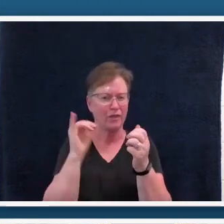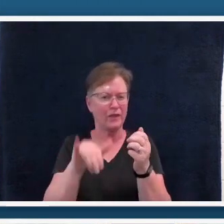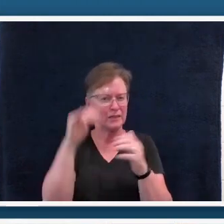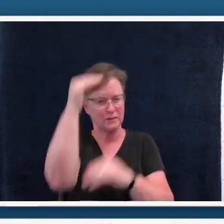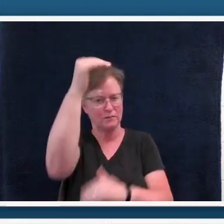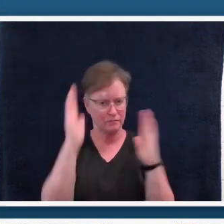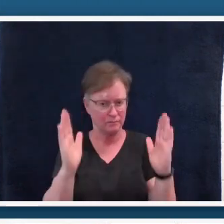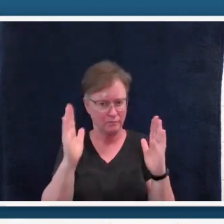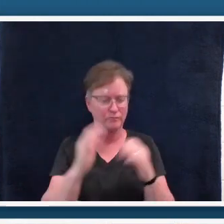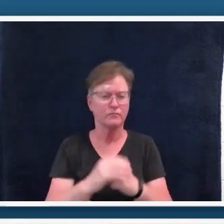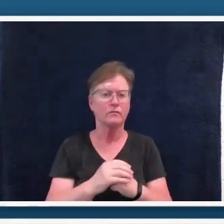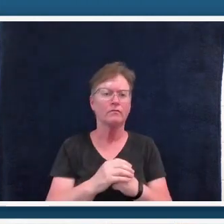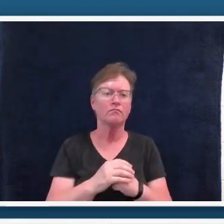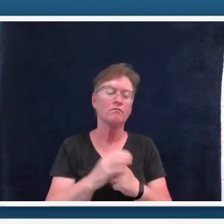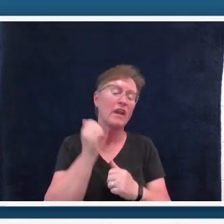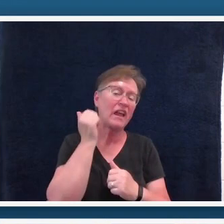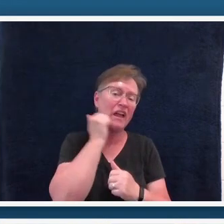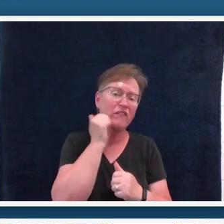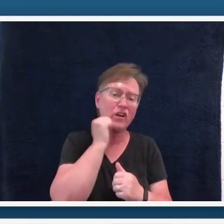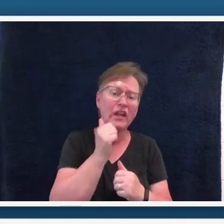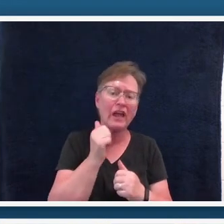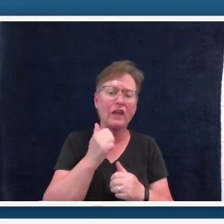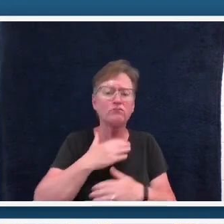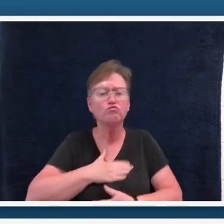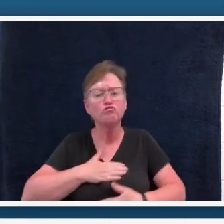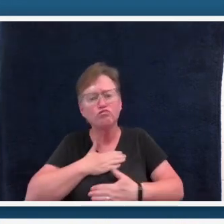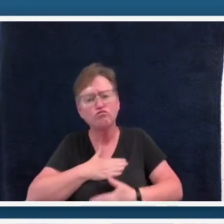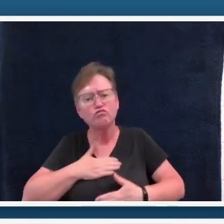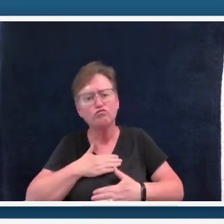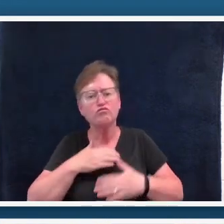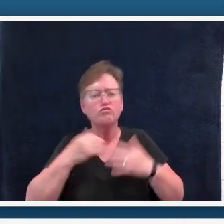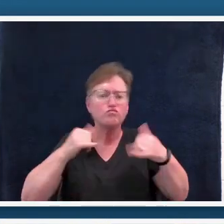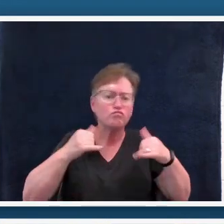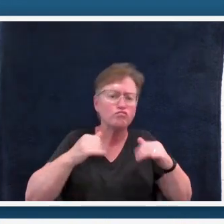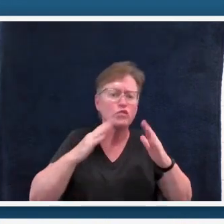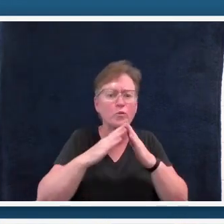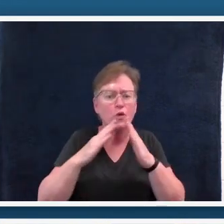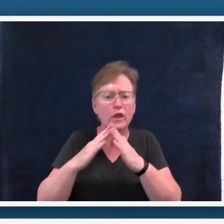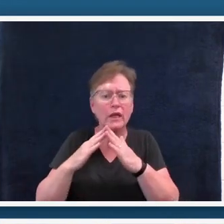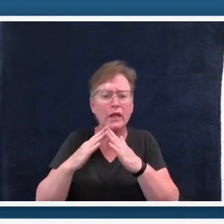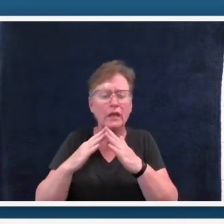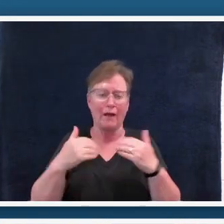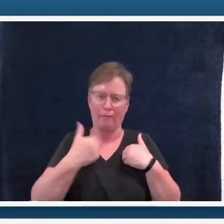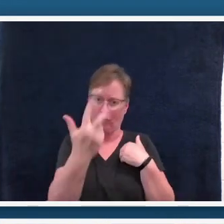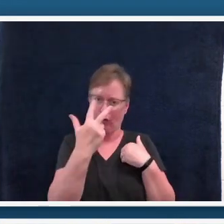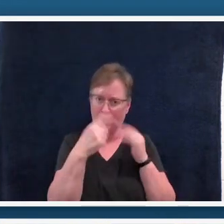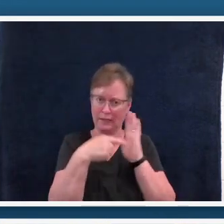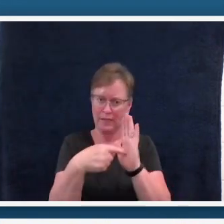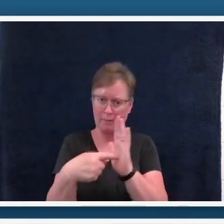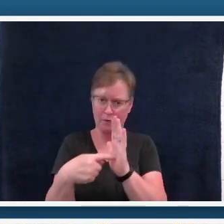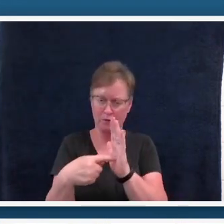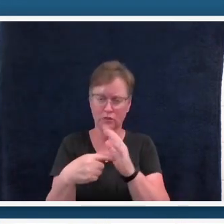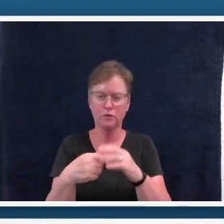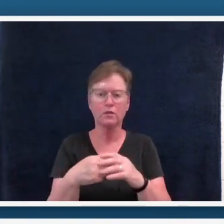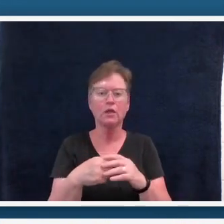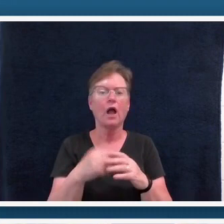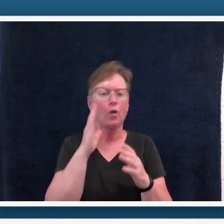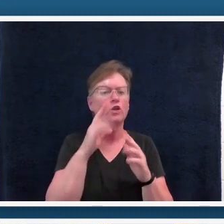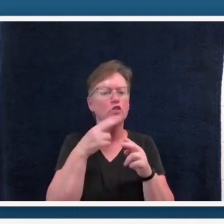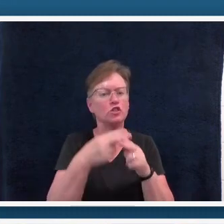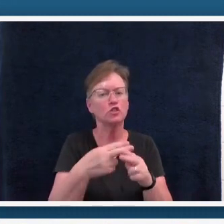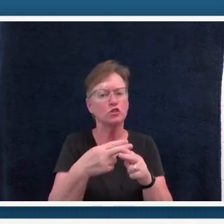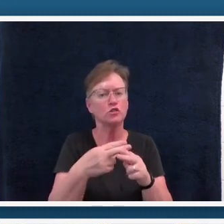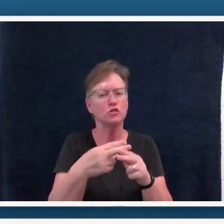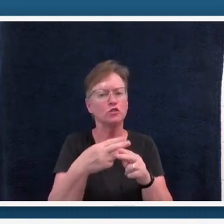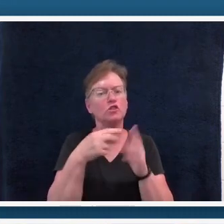everyday scenes of leisure and community. I have 3 examples of this to share with you. I'm going to show each one briefly, and then you'll see them